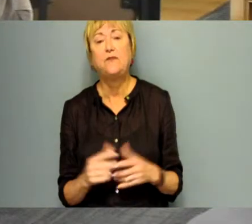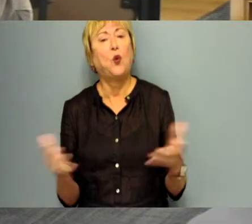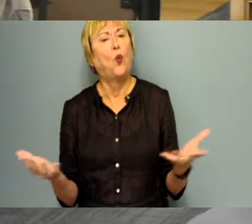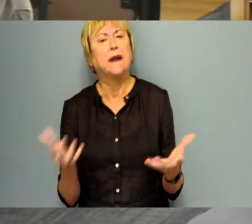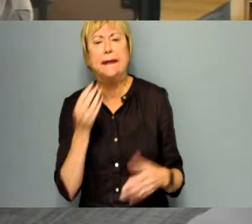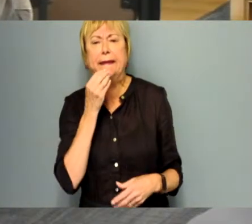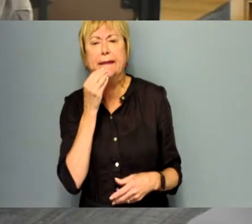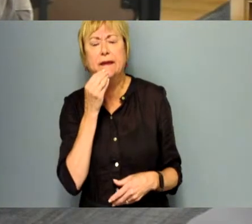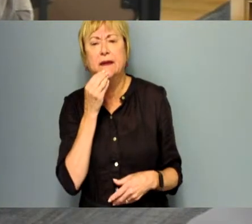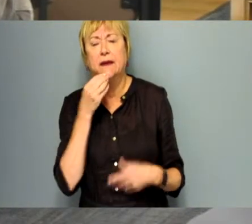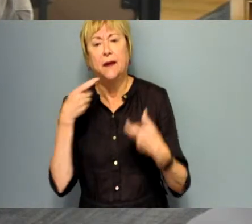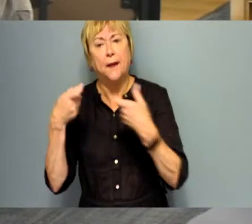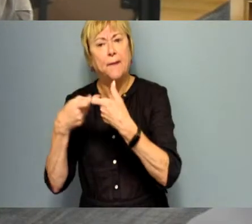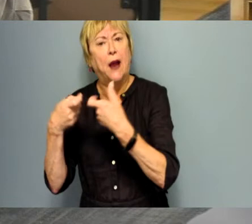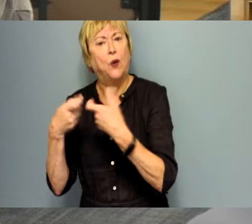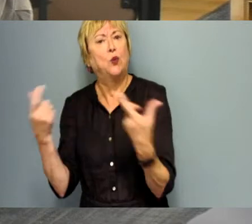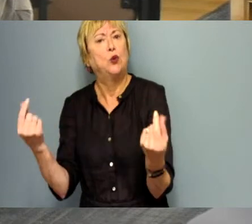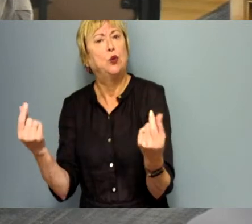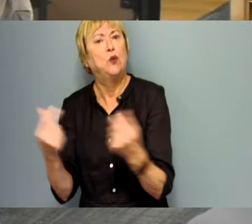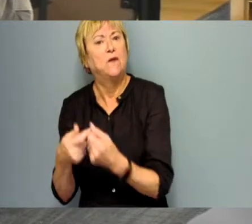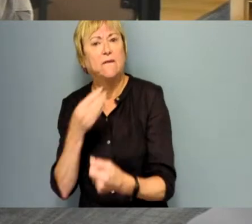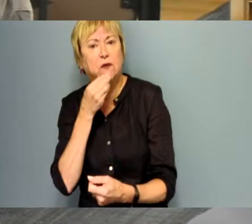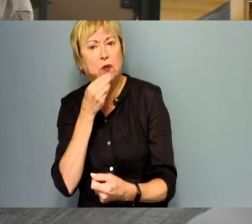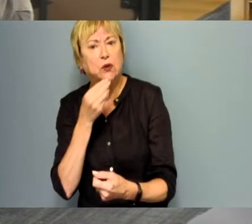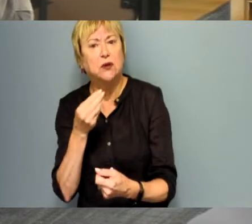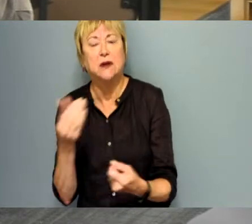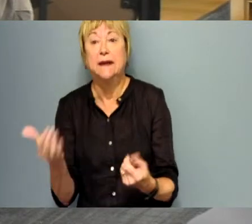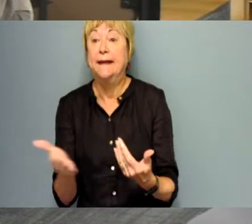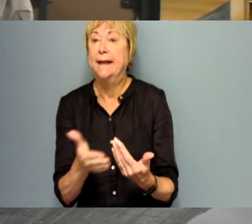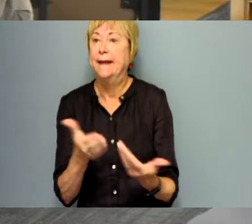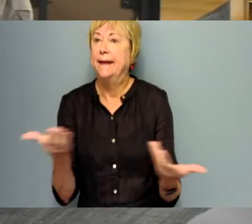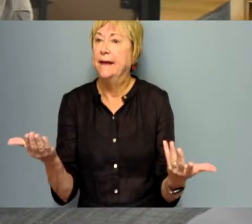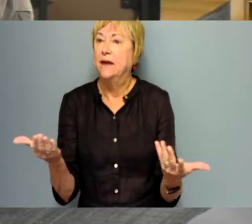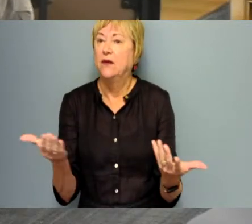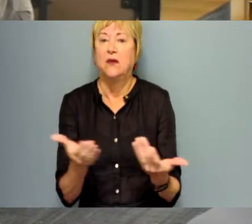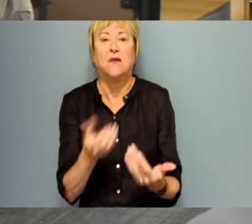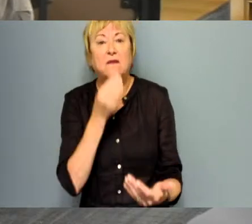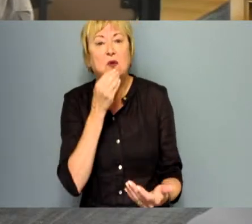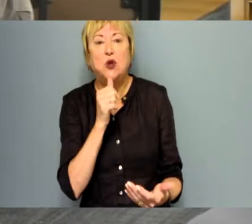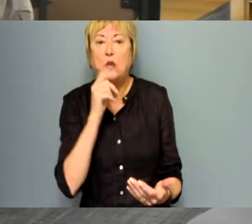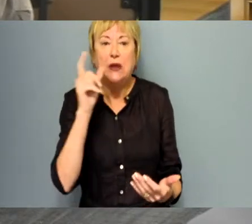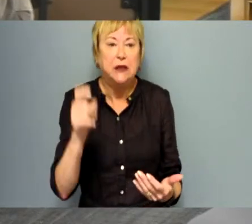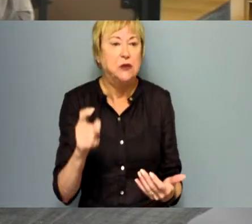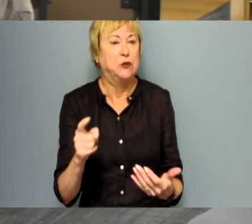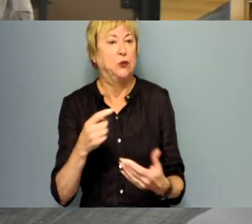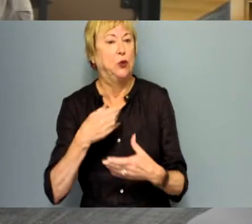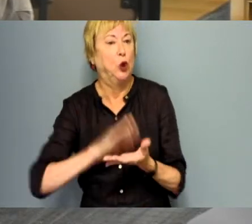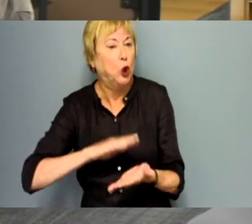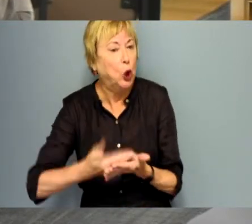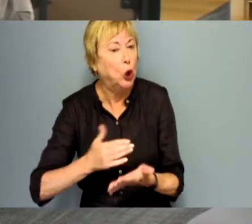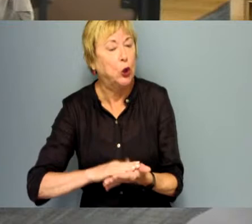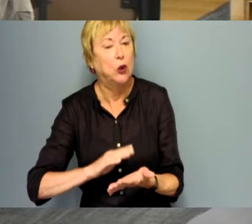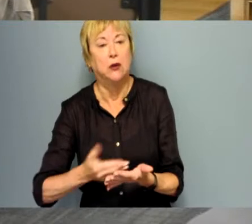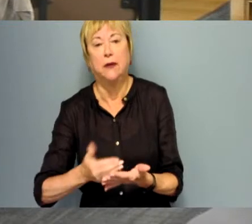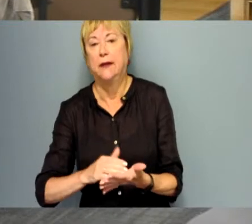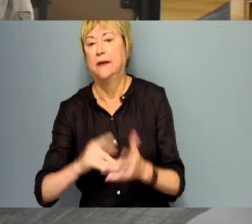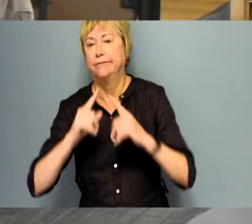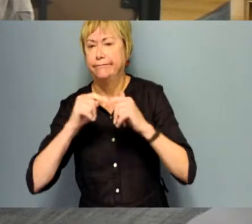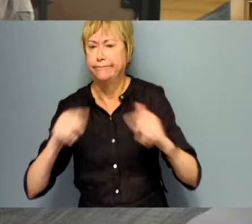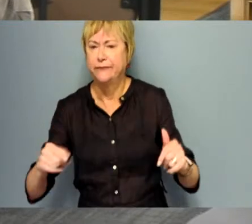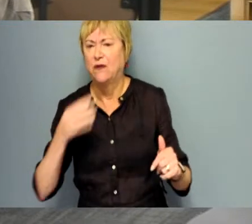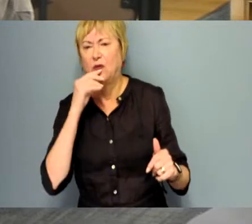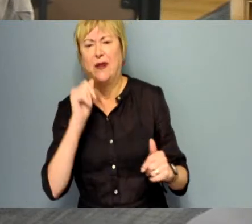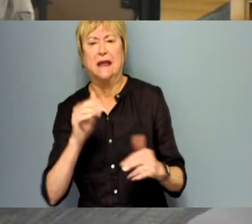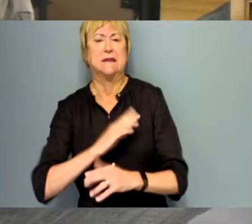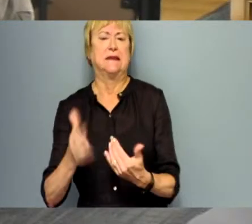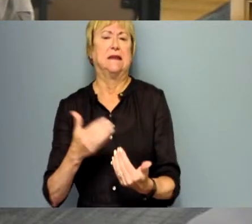Because if the power's out, how are you going to prepare it? So easy foods that you don't need to prepare, granola bars, can openers, and of course you always need a first aid